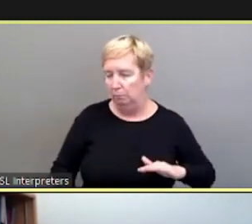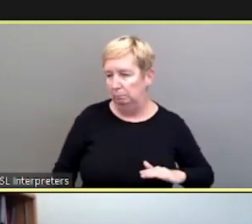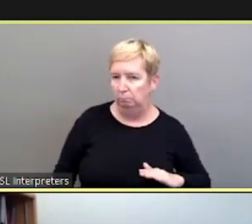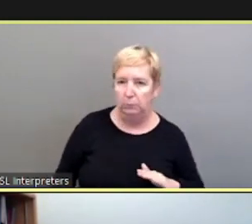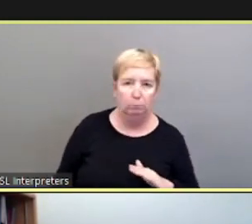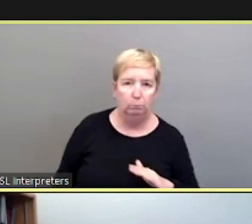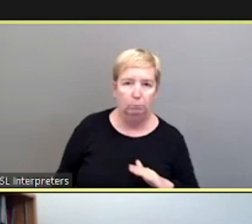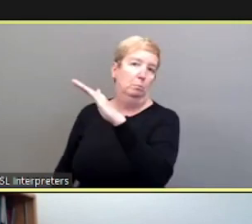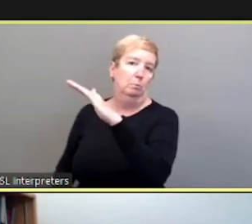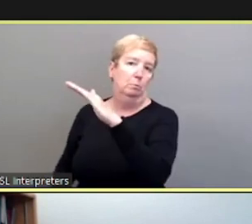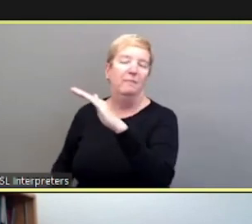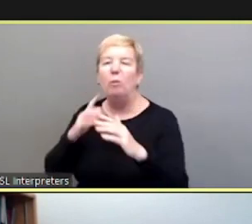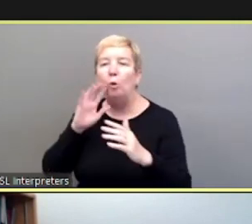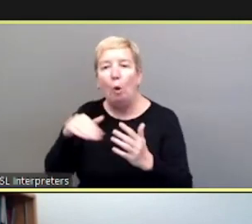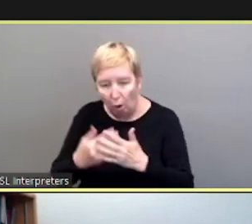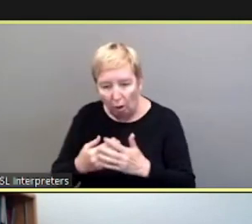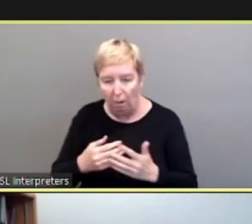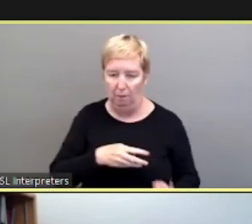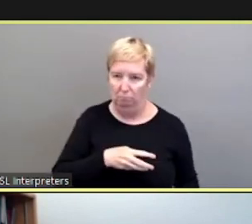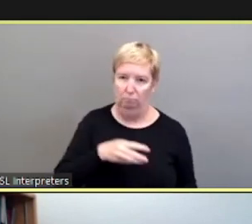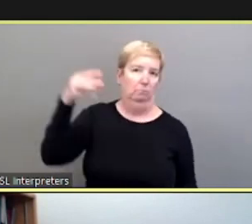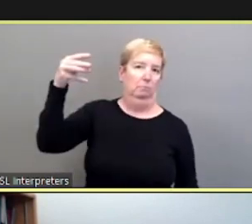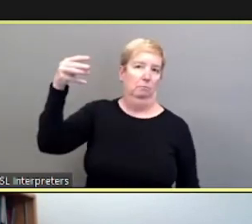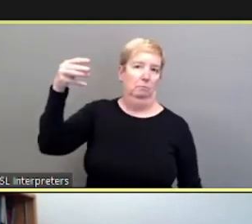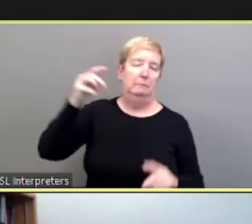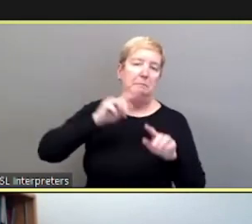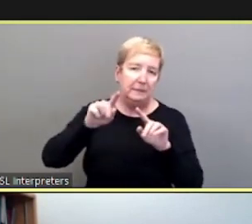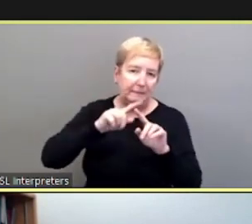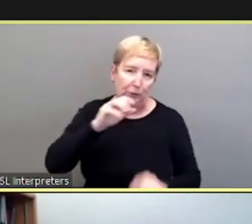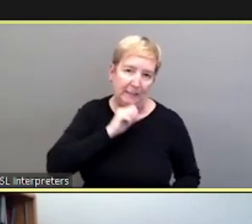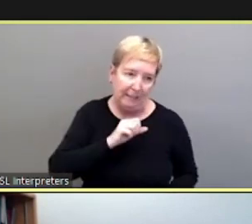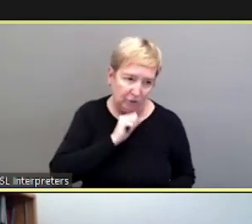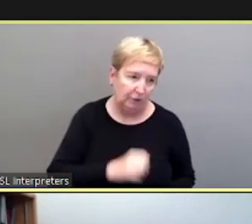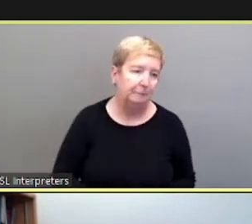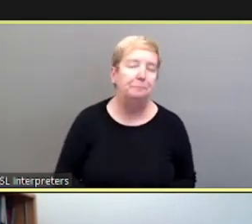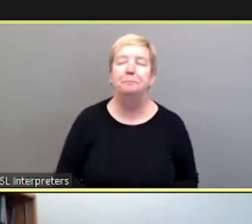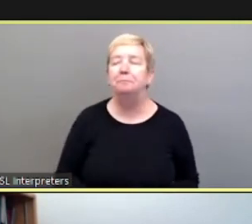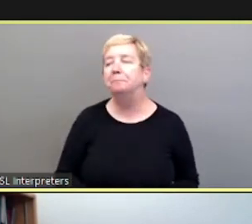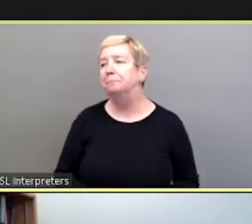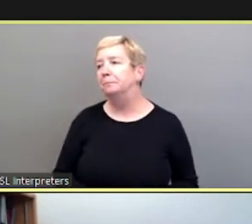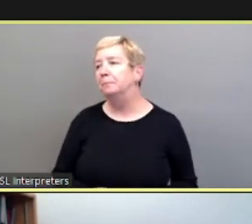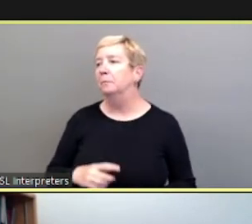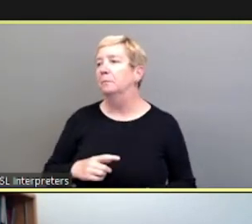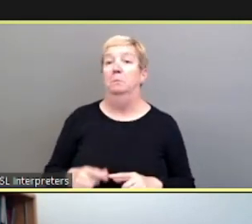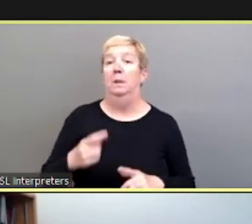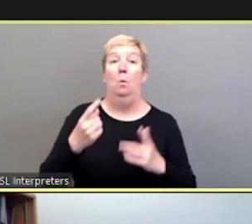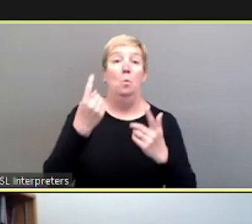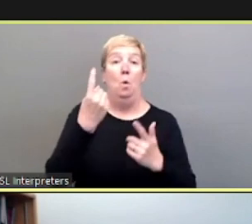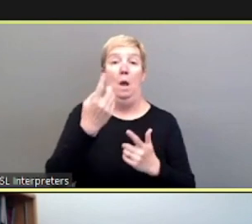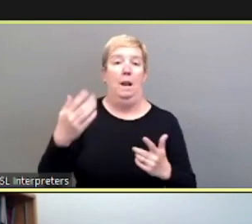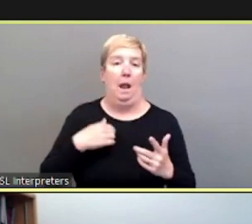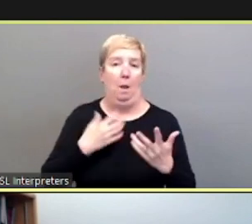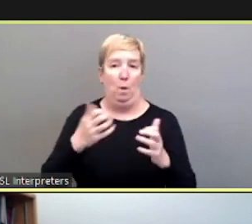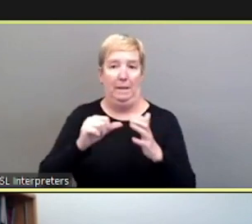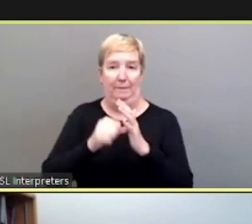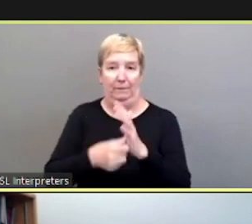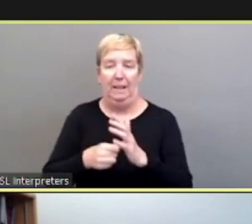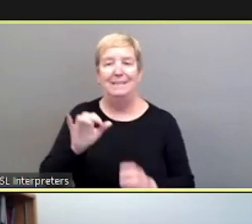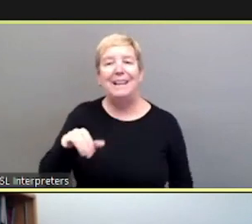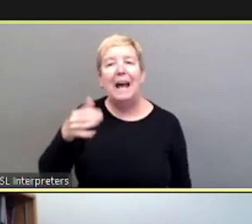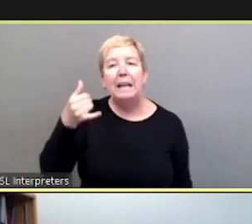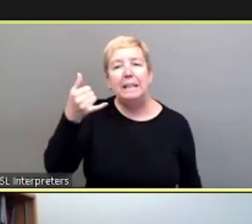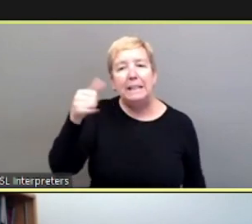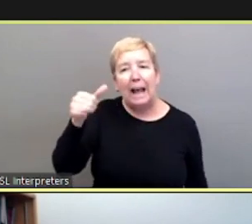cases amongst all different age groups. What I want to zone in on, though, just want to point out here is the yellow line, which